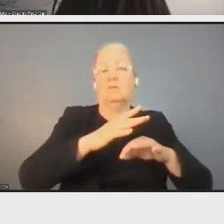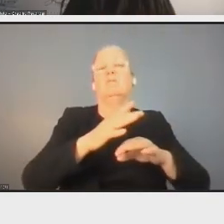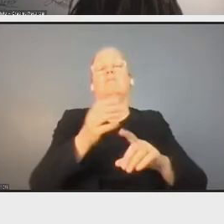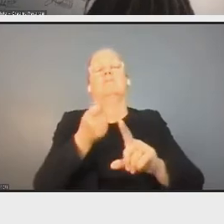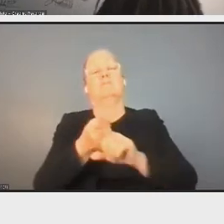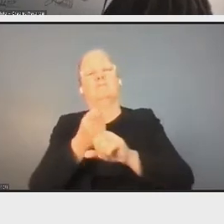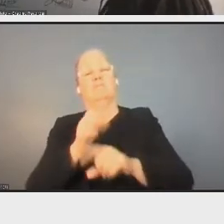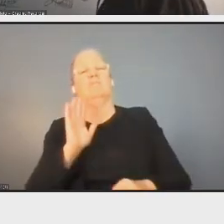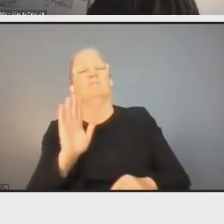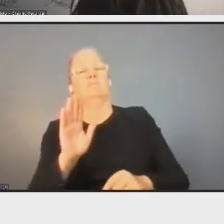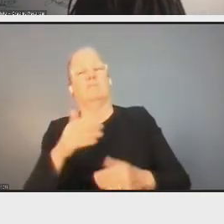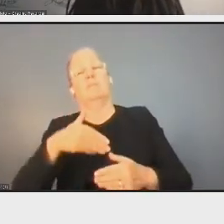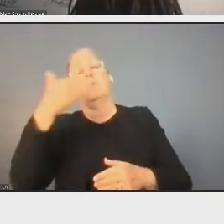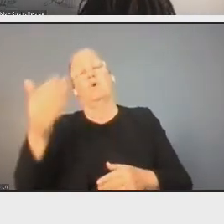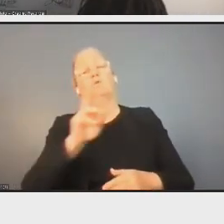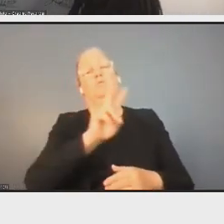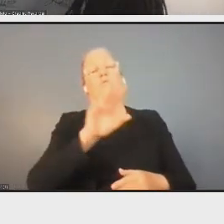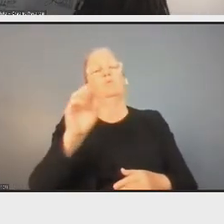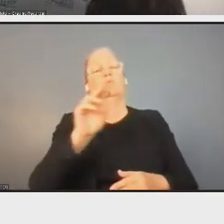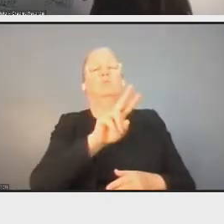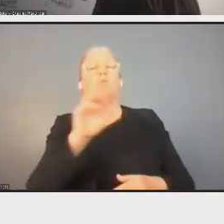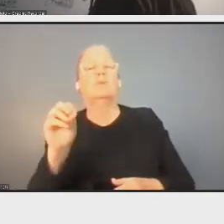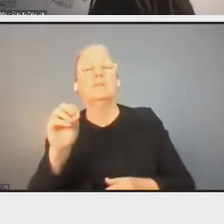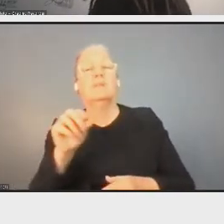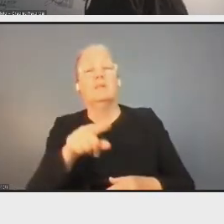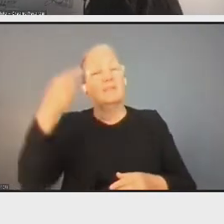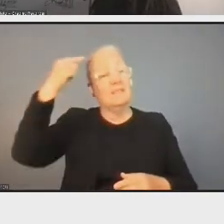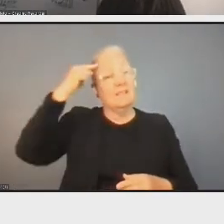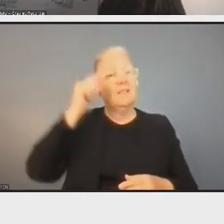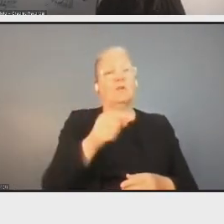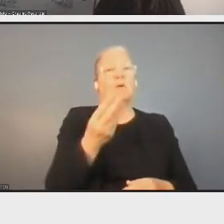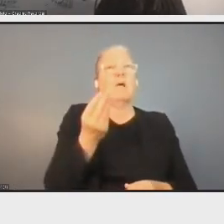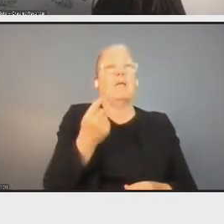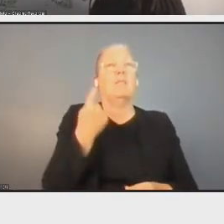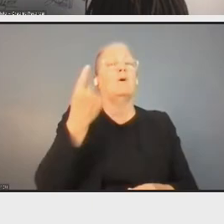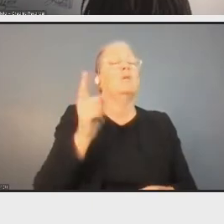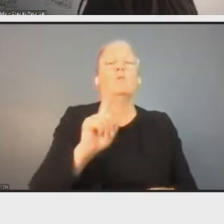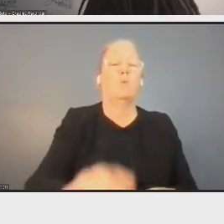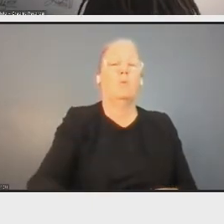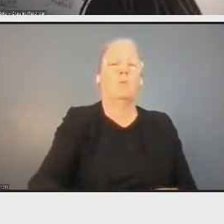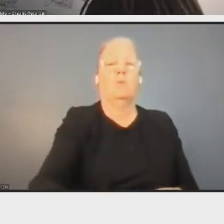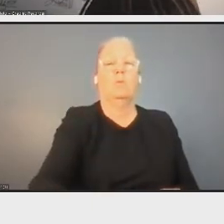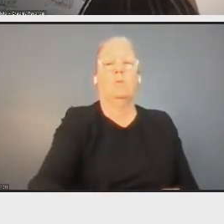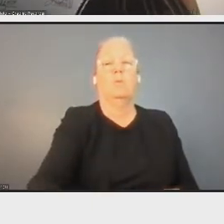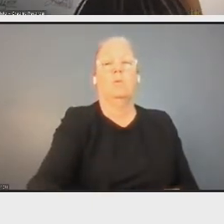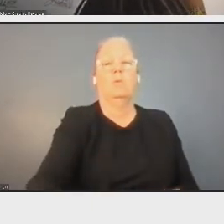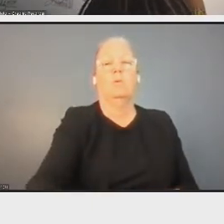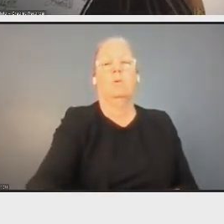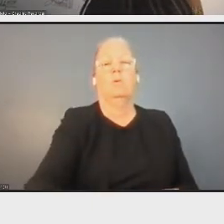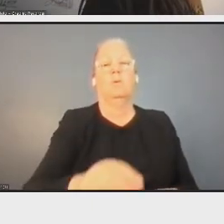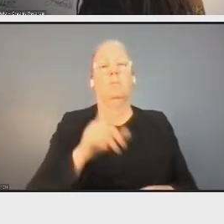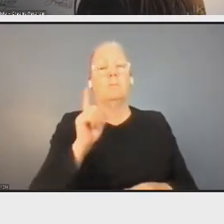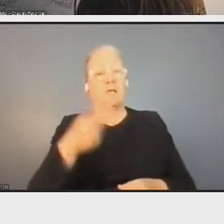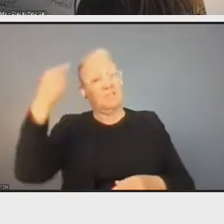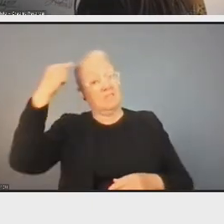the post-2020. Not only the economic factor of it, right? We shouldn't be driven by economics, especially